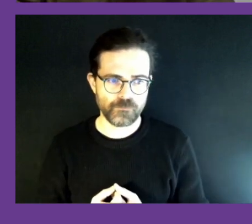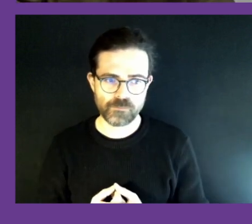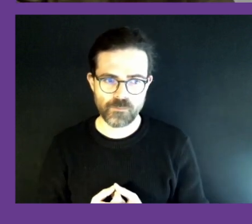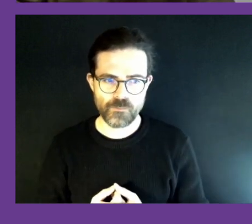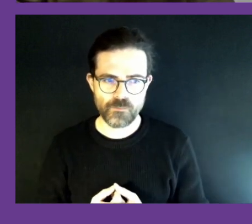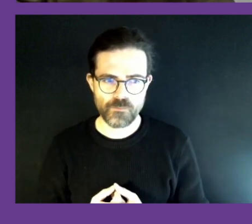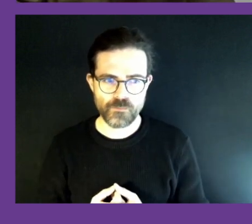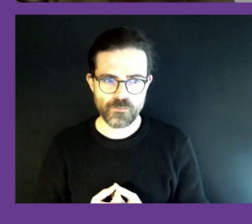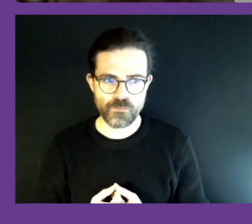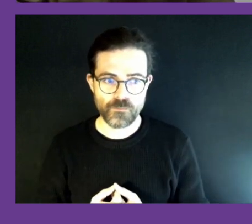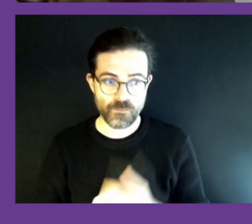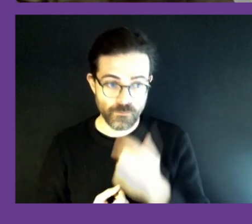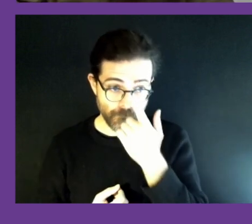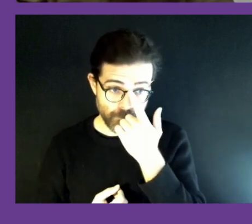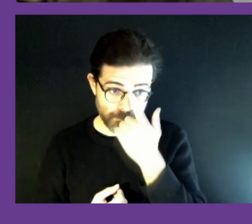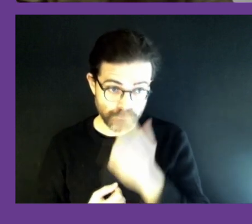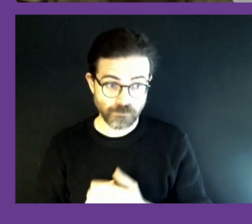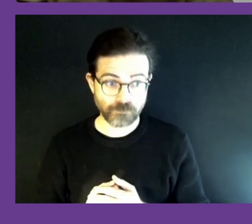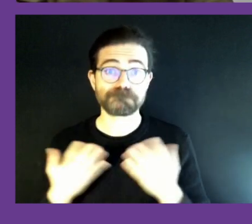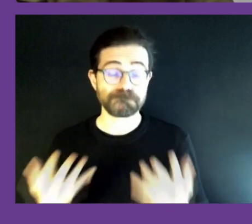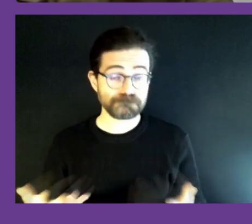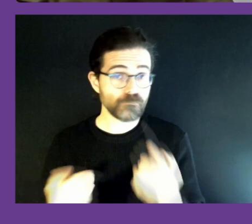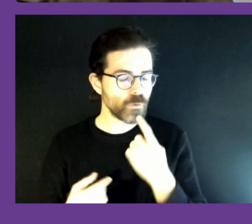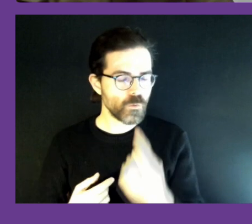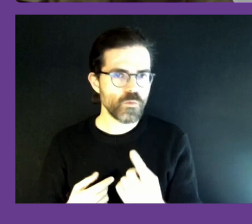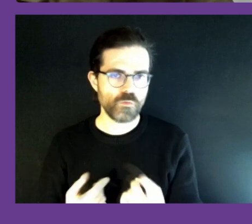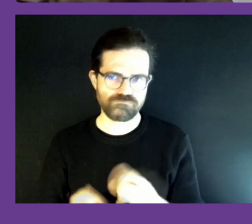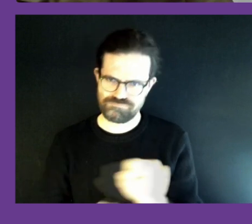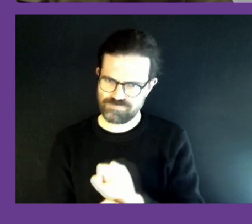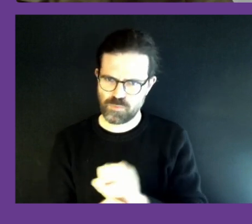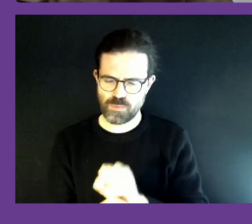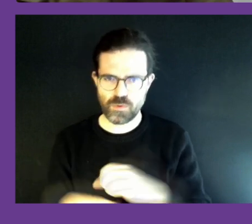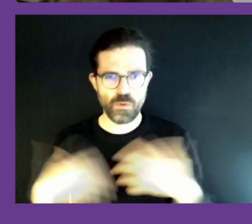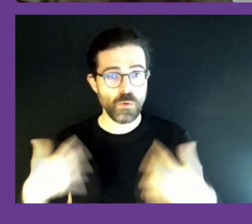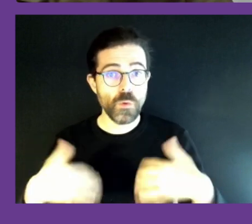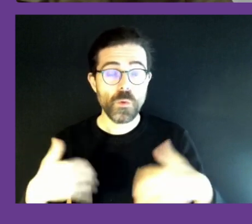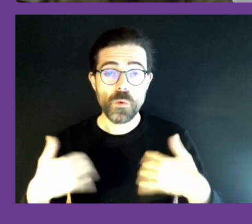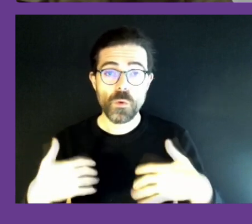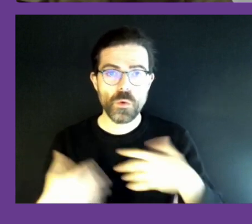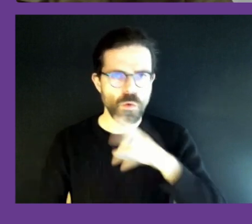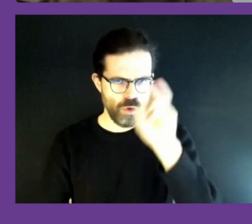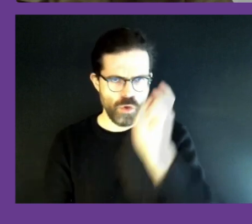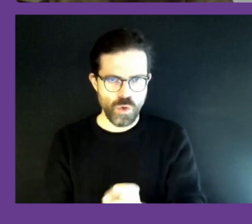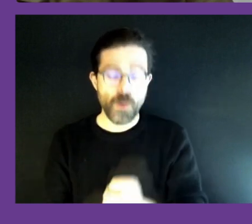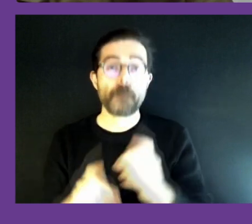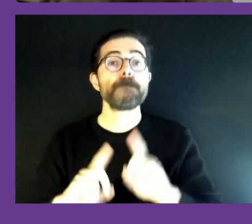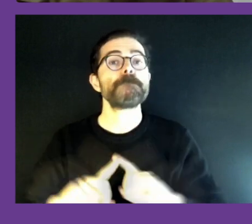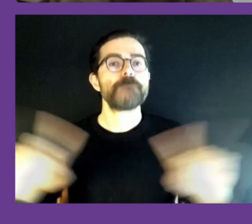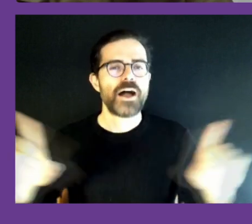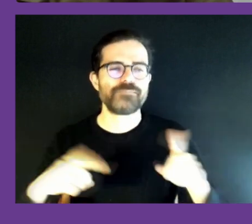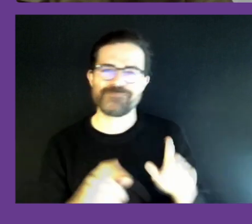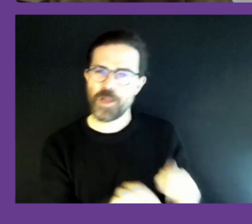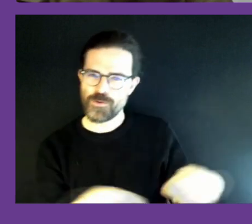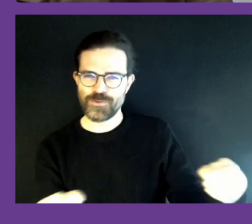So that's an ambitious task for us. Thankfully, we have a good team to carry out this task. We are led in